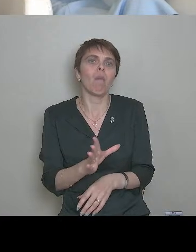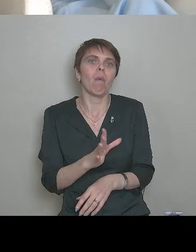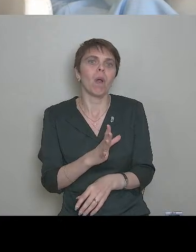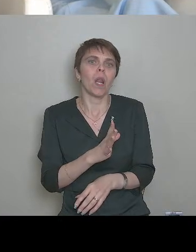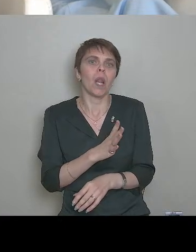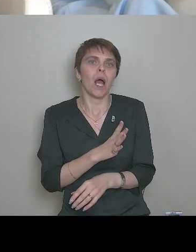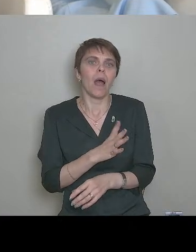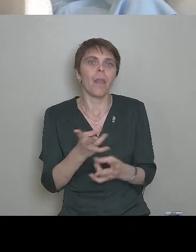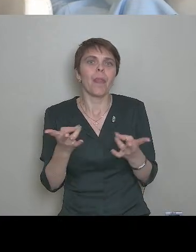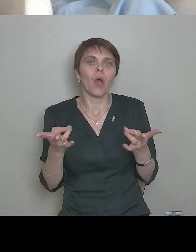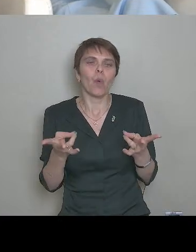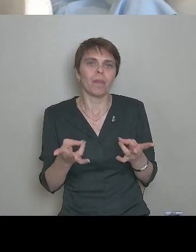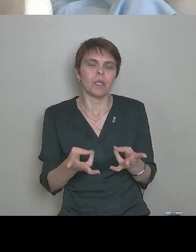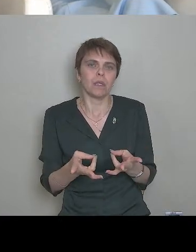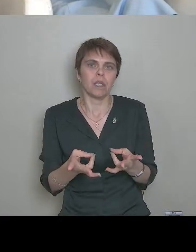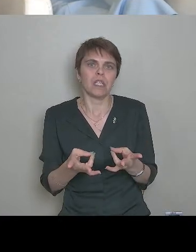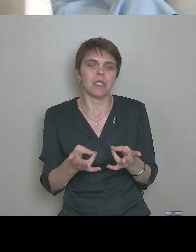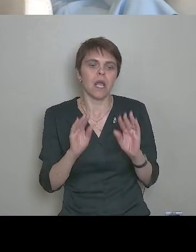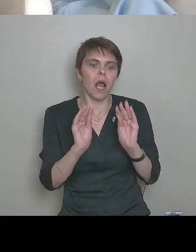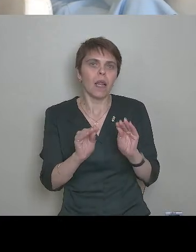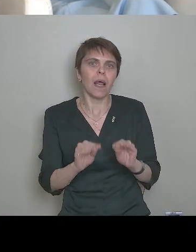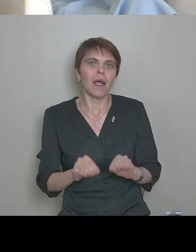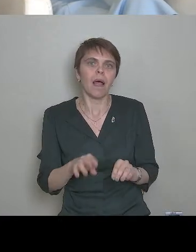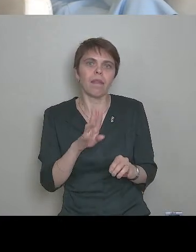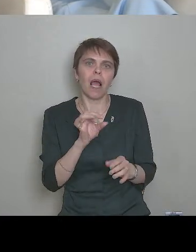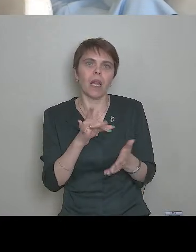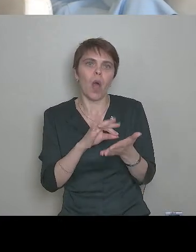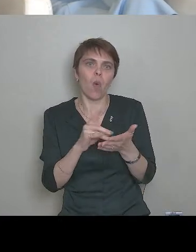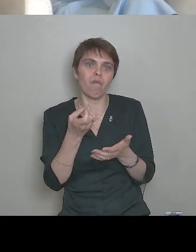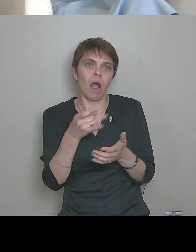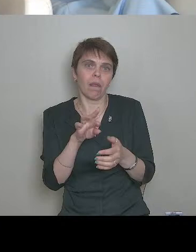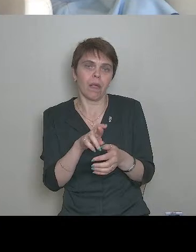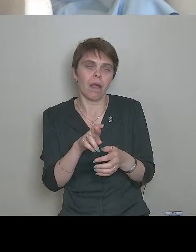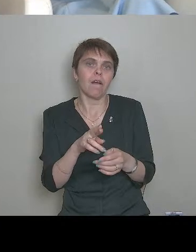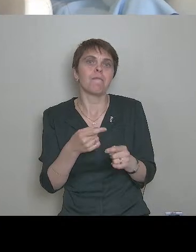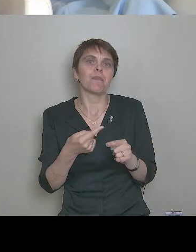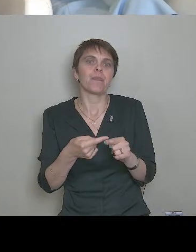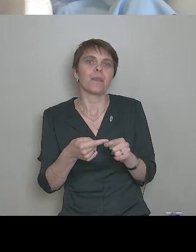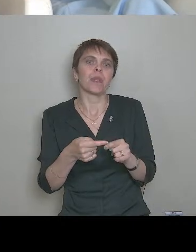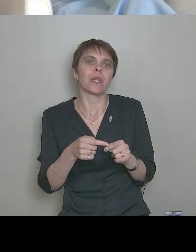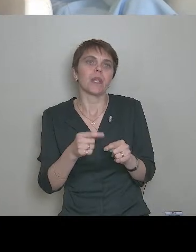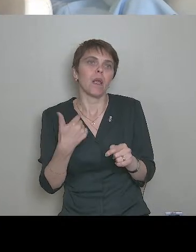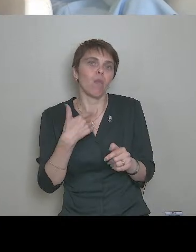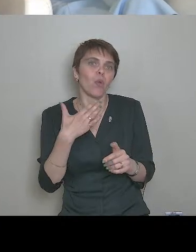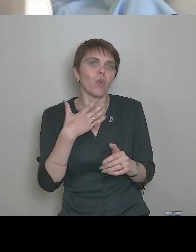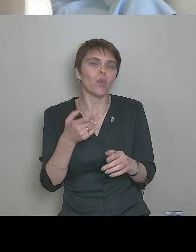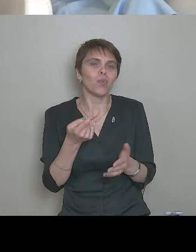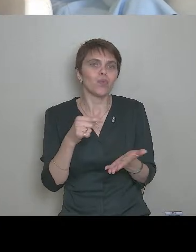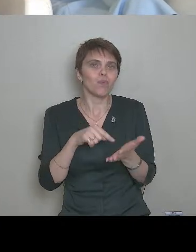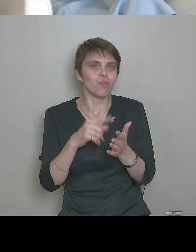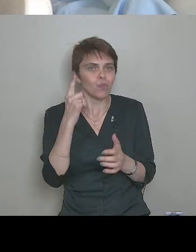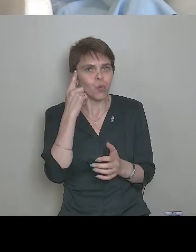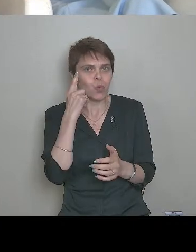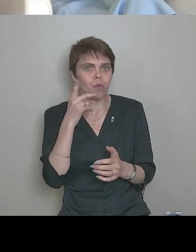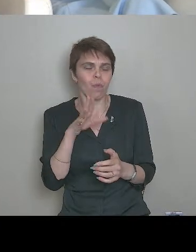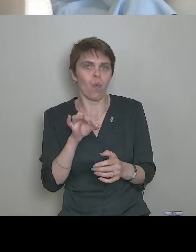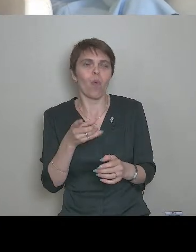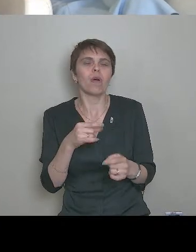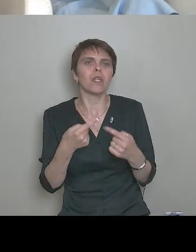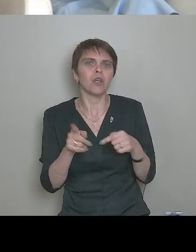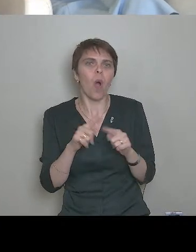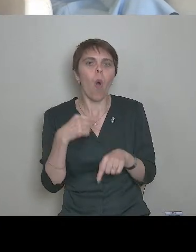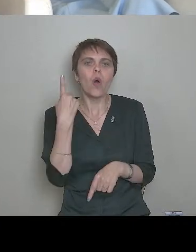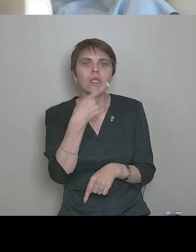too, and there was a necessity to provide a declaration, submit the declaration, and I